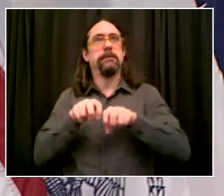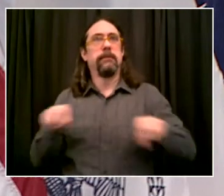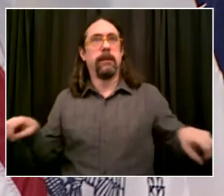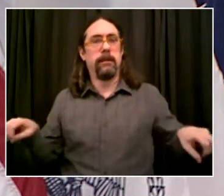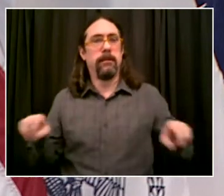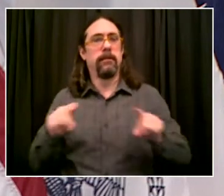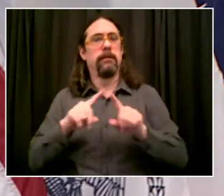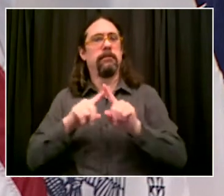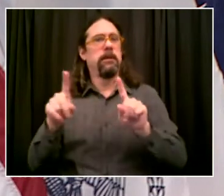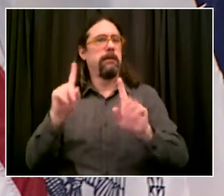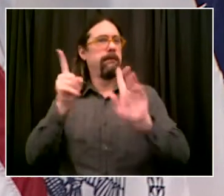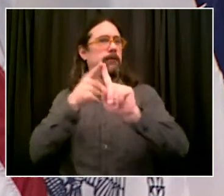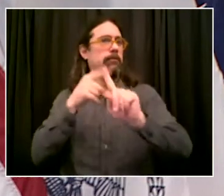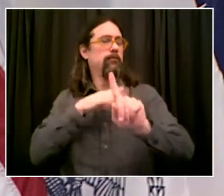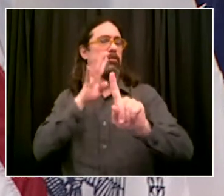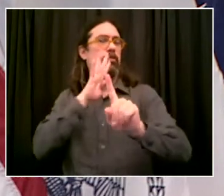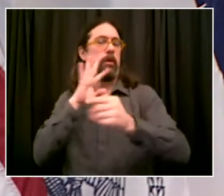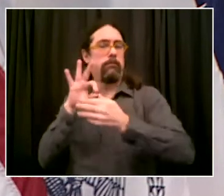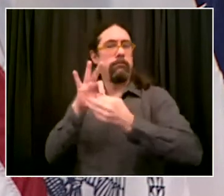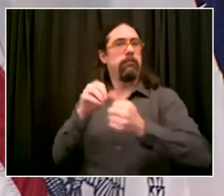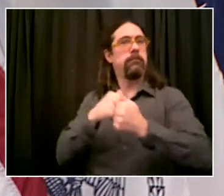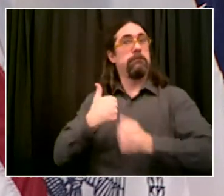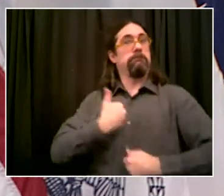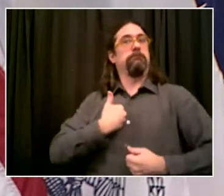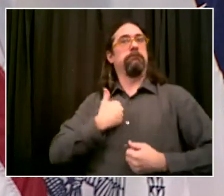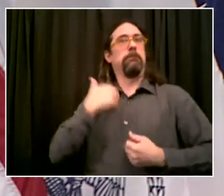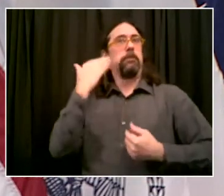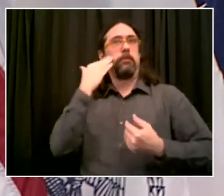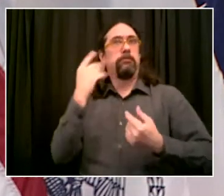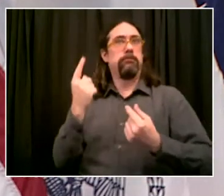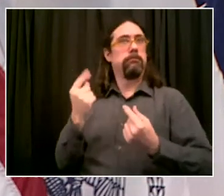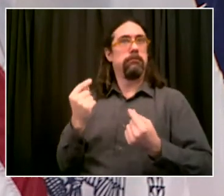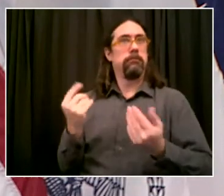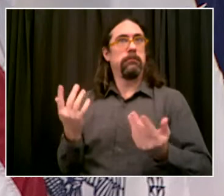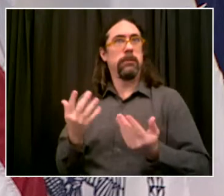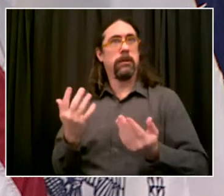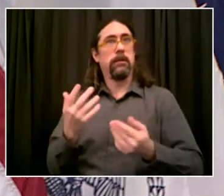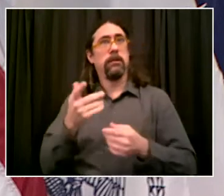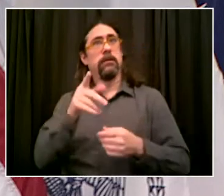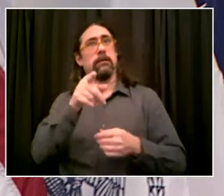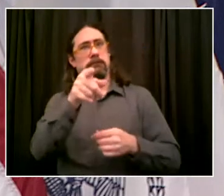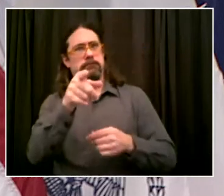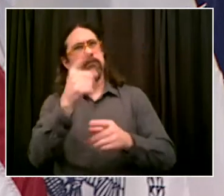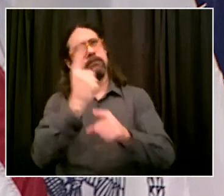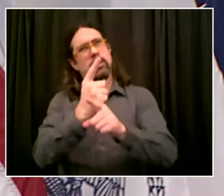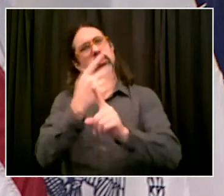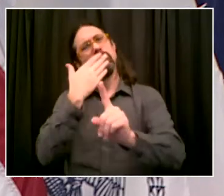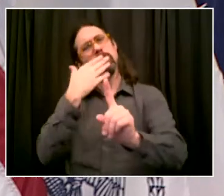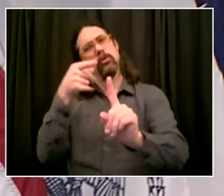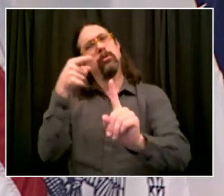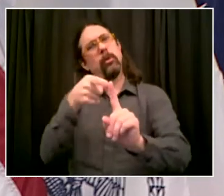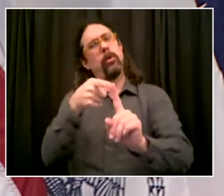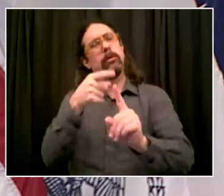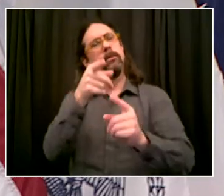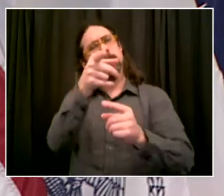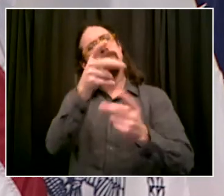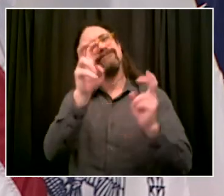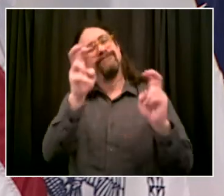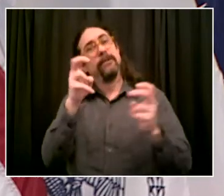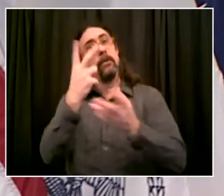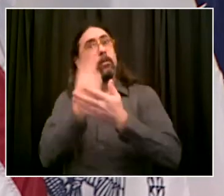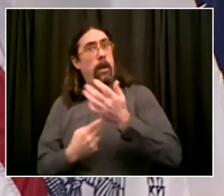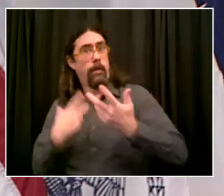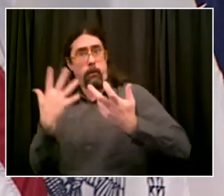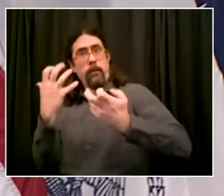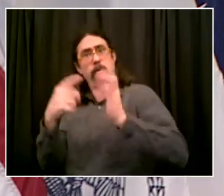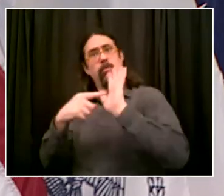confidence in the vaccine. We'd take it ourselves. Our families would take it. But there's another crucial factor here, which is respecting the priority process. So I've